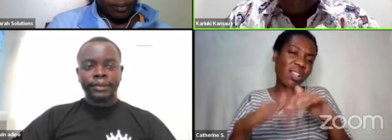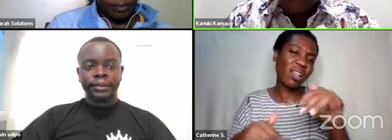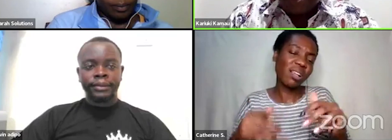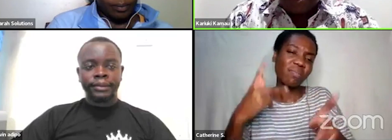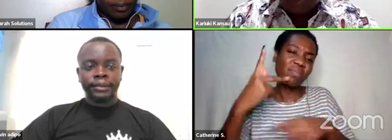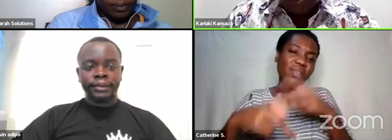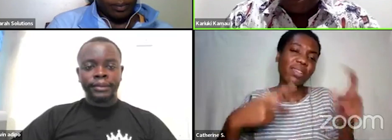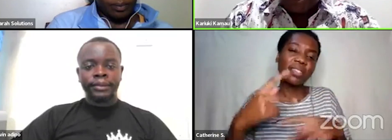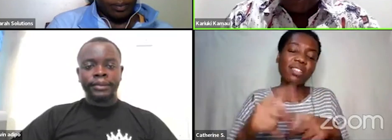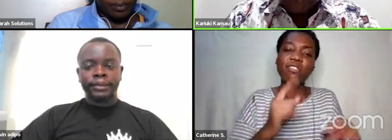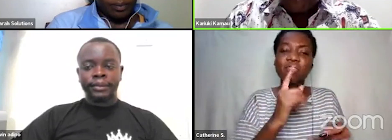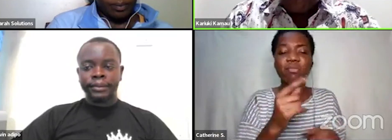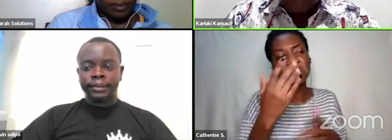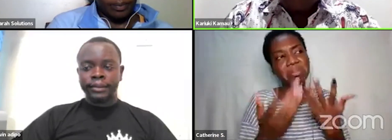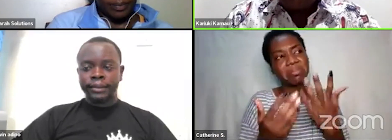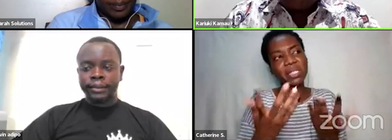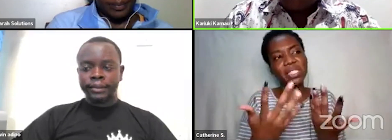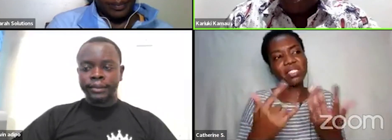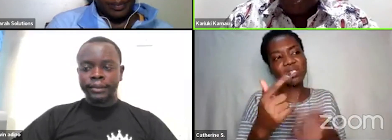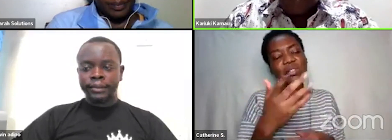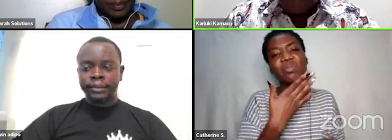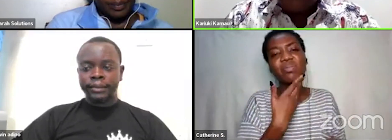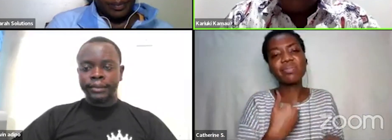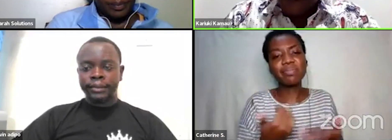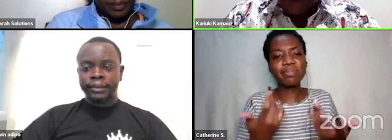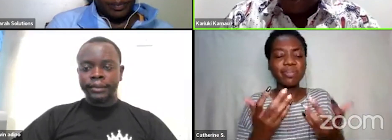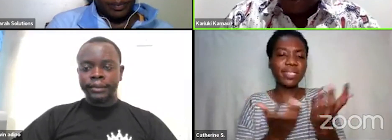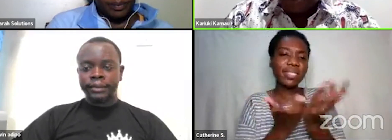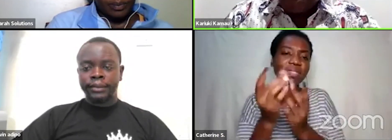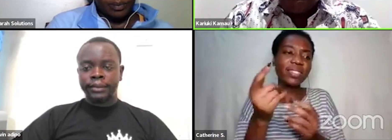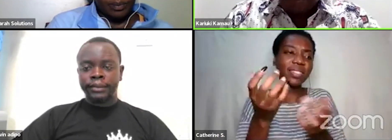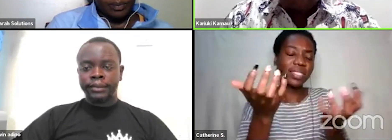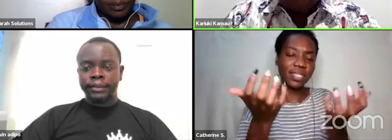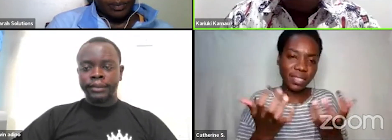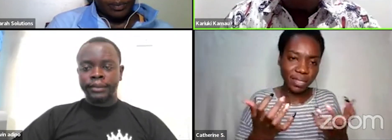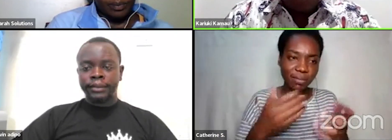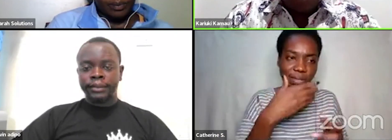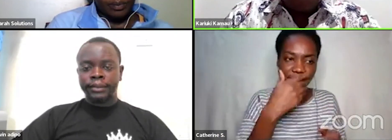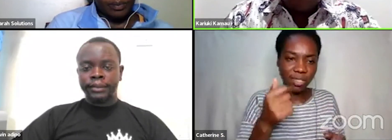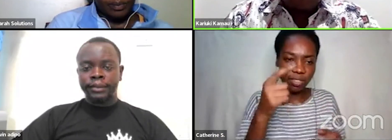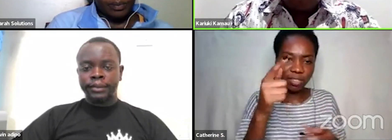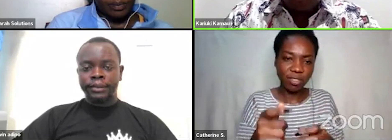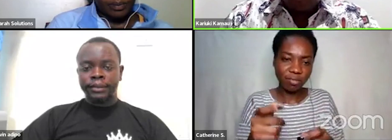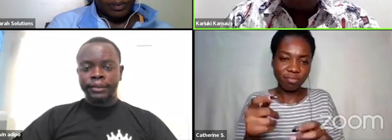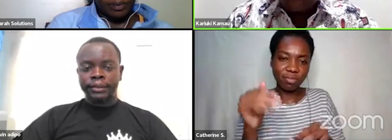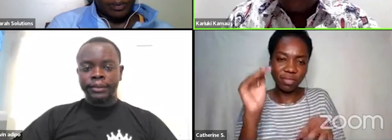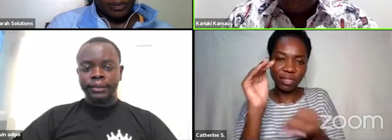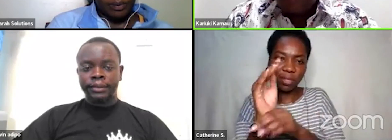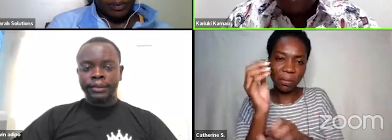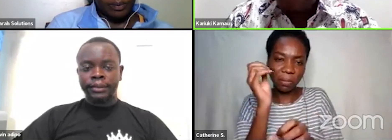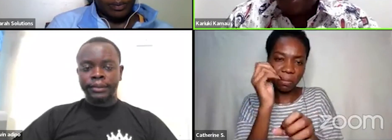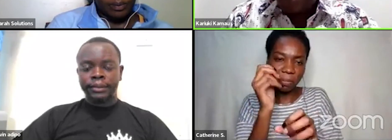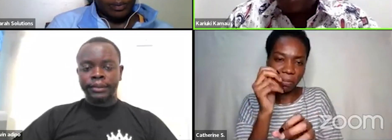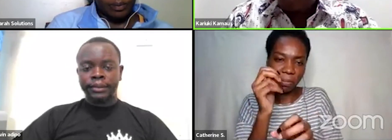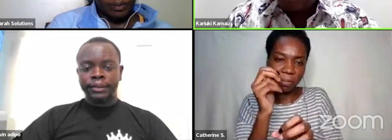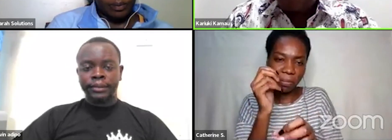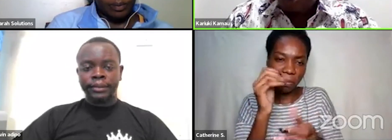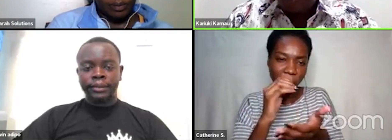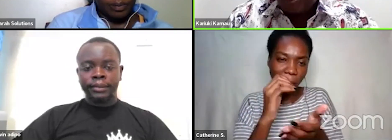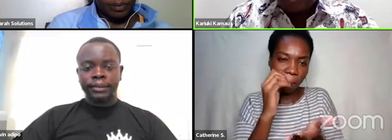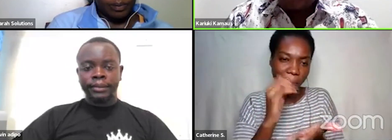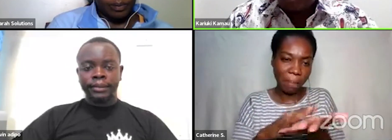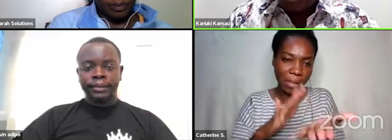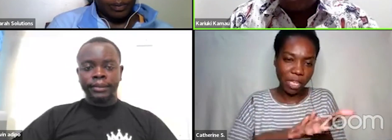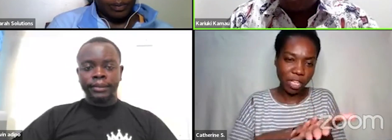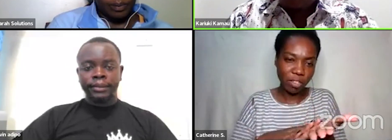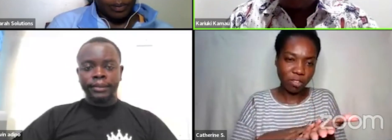or the service that you are dealing with, you need to reevaluate. Maybe people moved from that market a long time ago